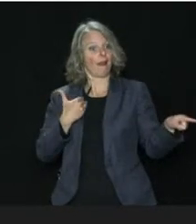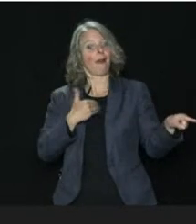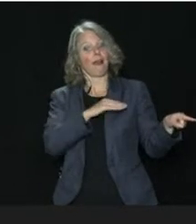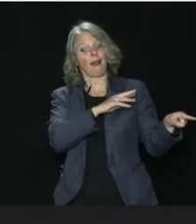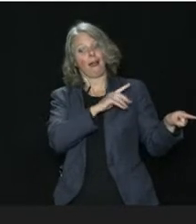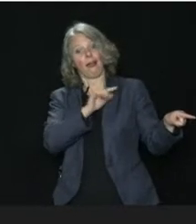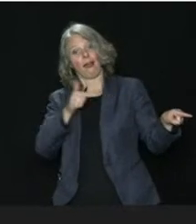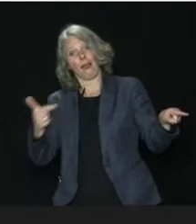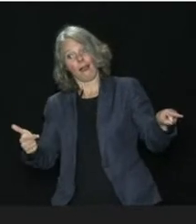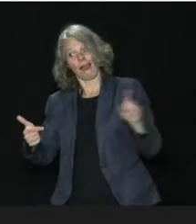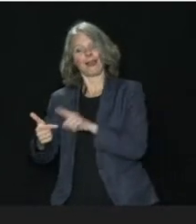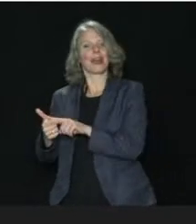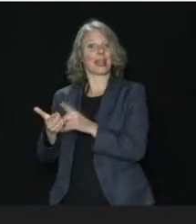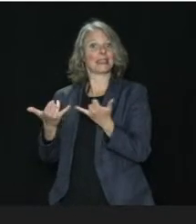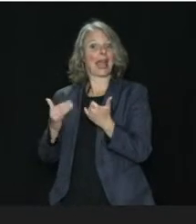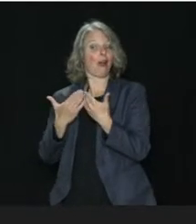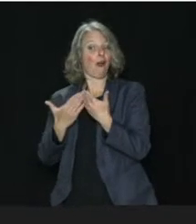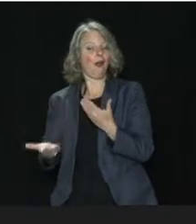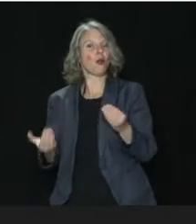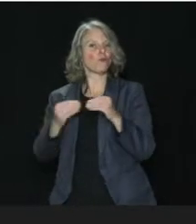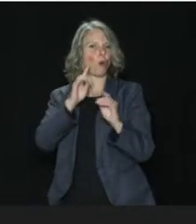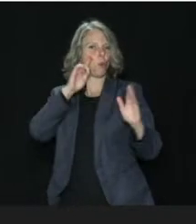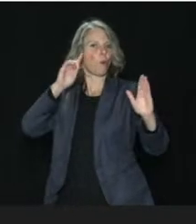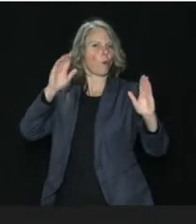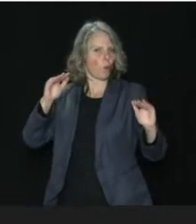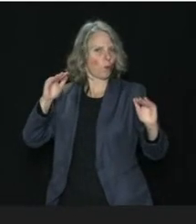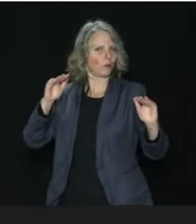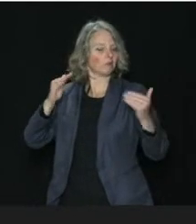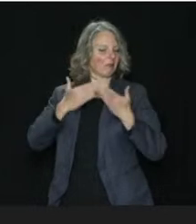have even more to look forward to this spring.